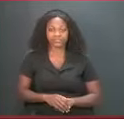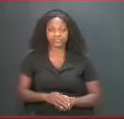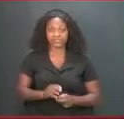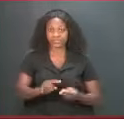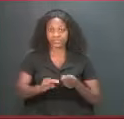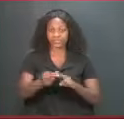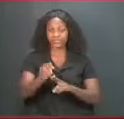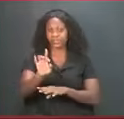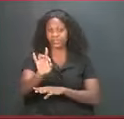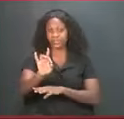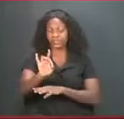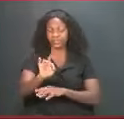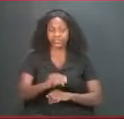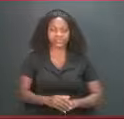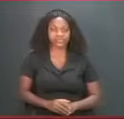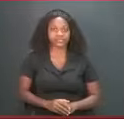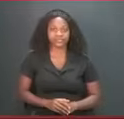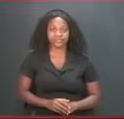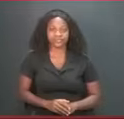8.